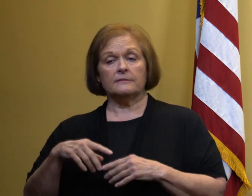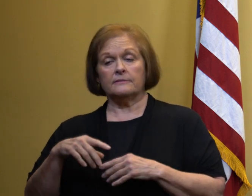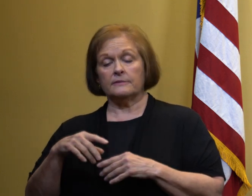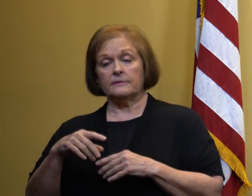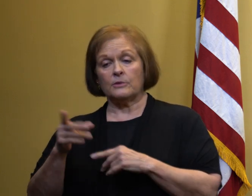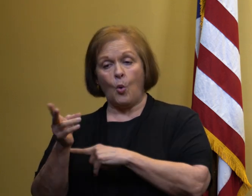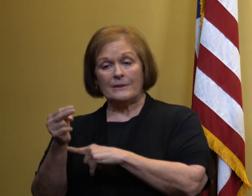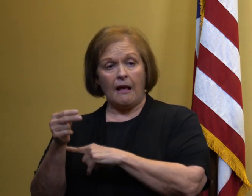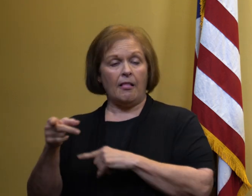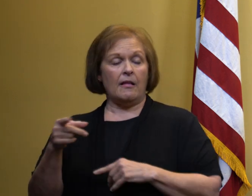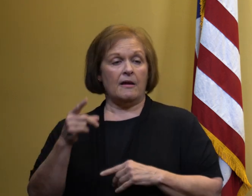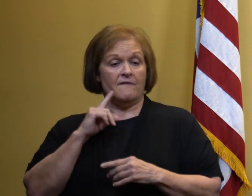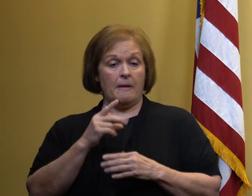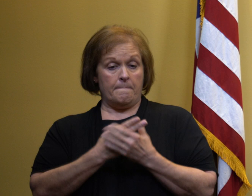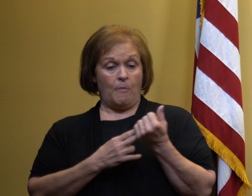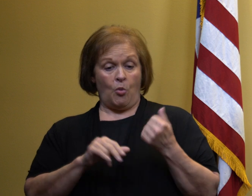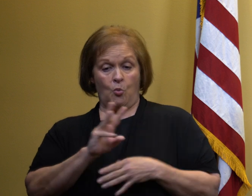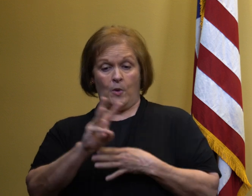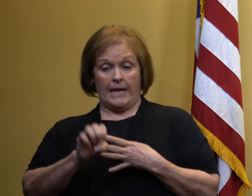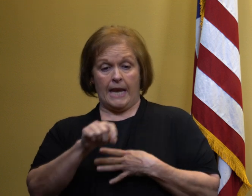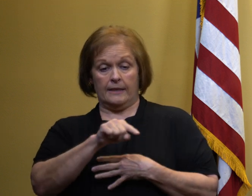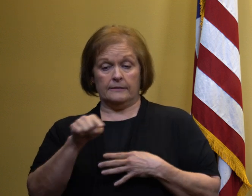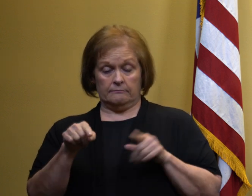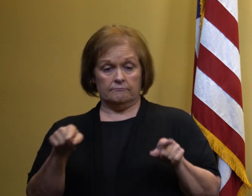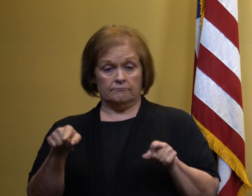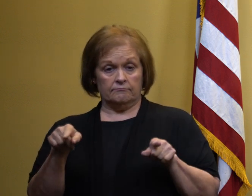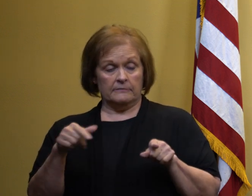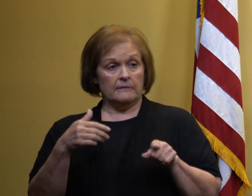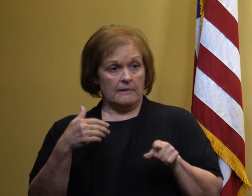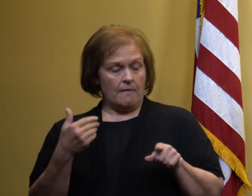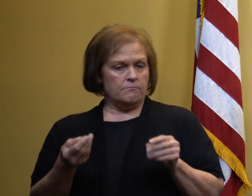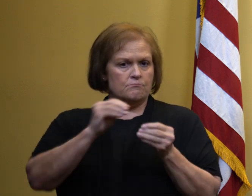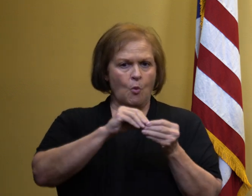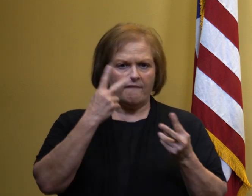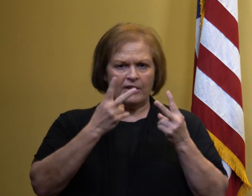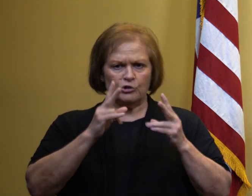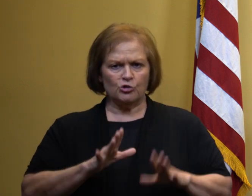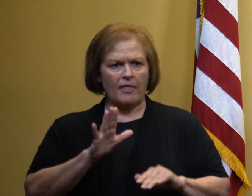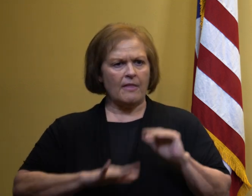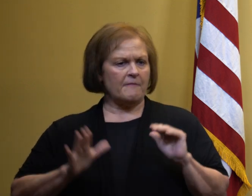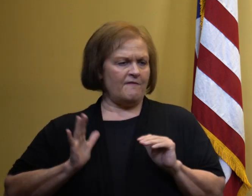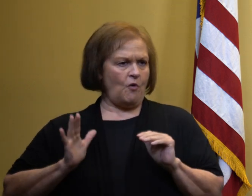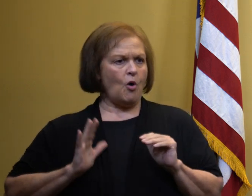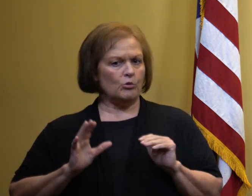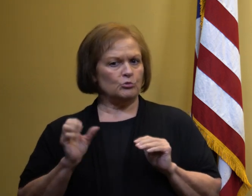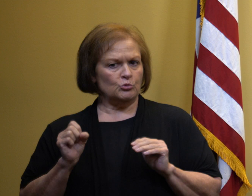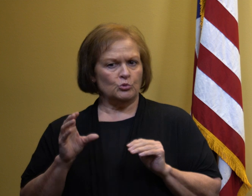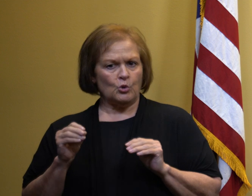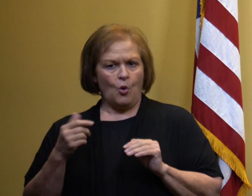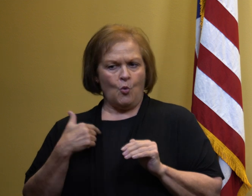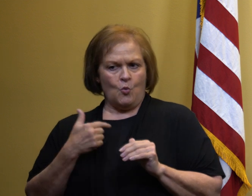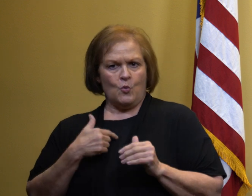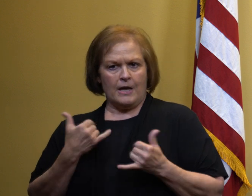occupancy numbers for both weekends just show that we had more visitors than the previous year. We're on a path, a